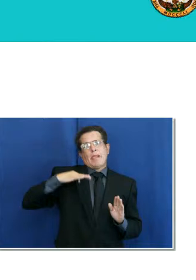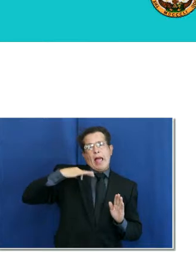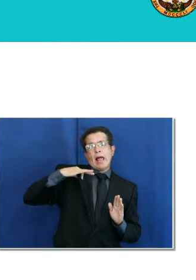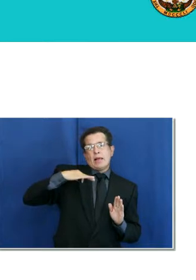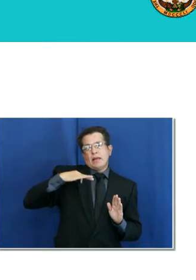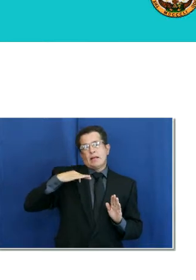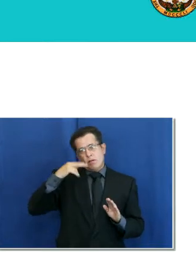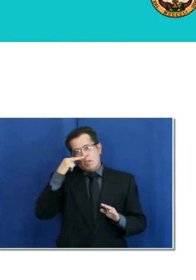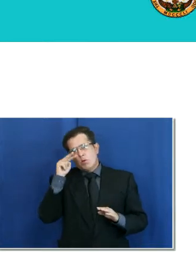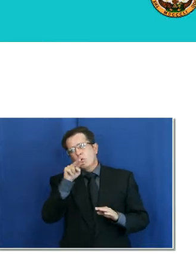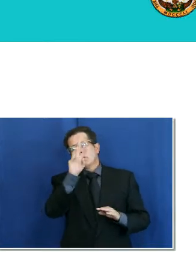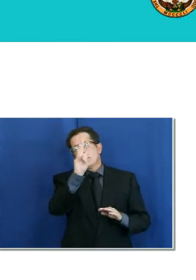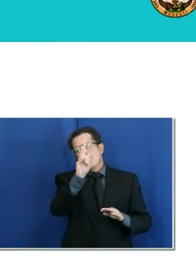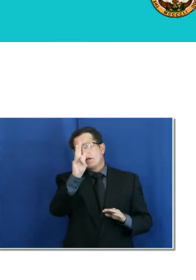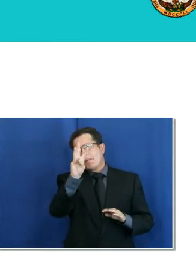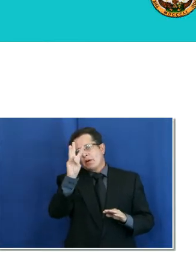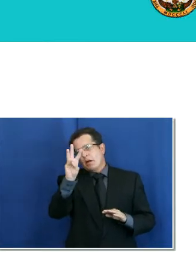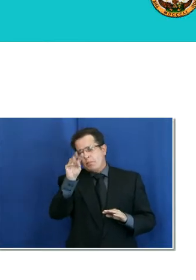apply by visiting